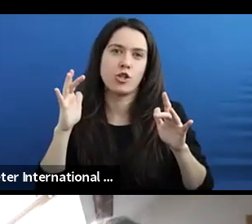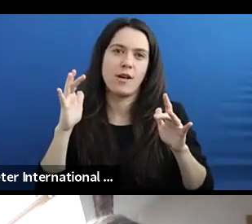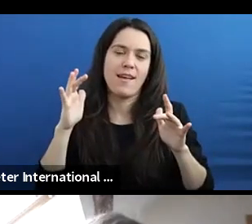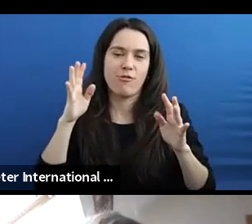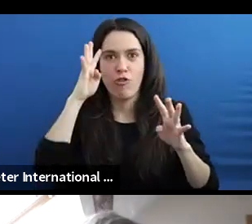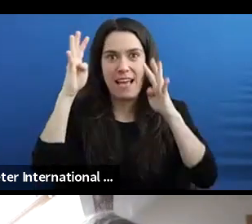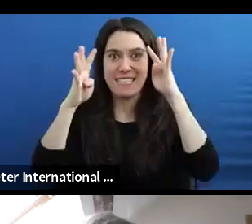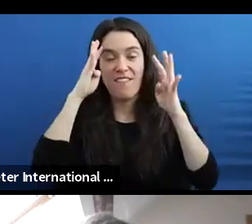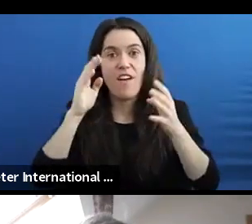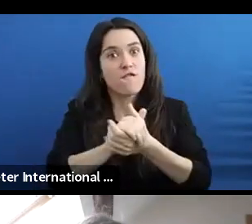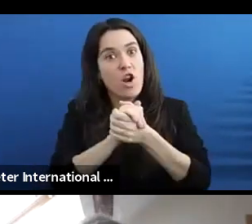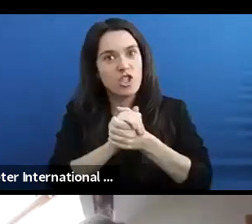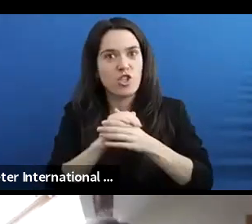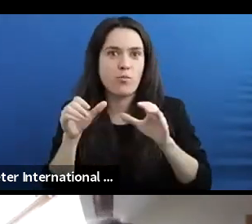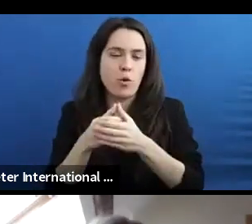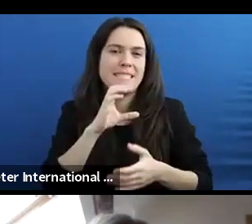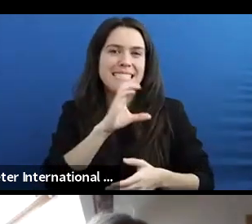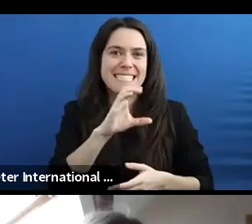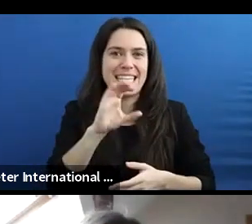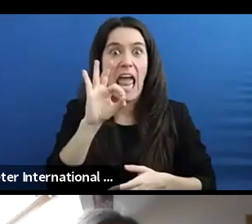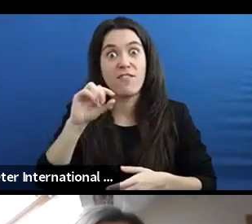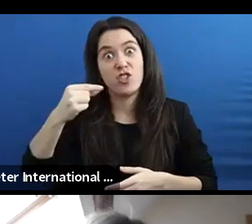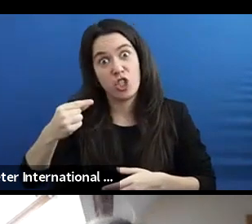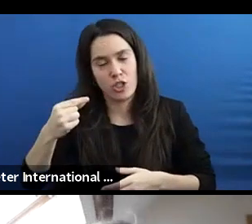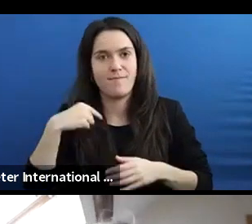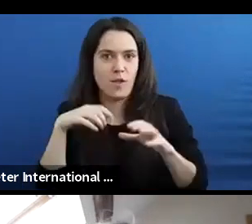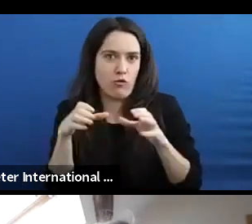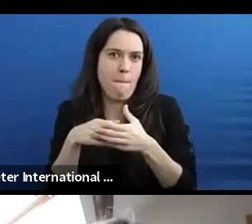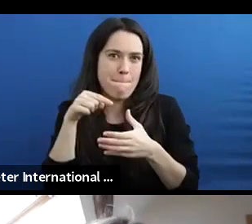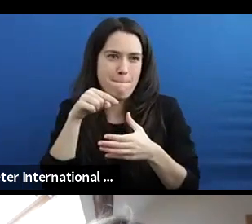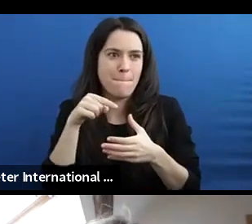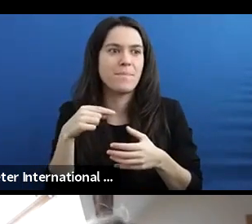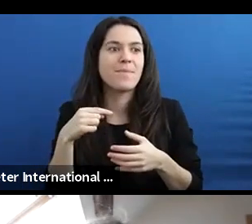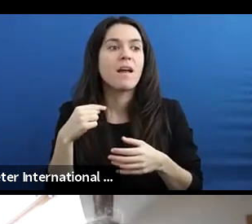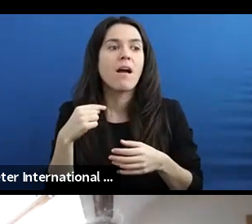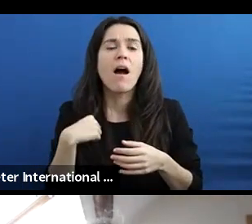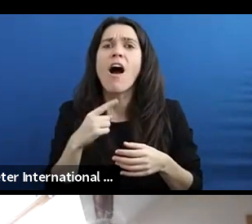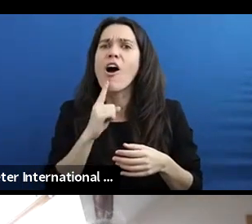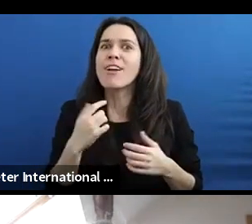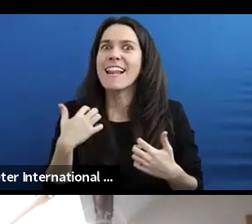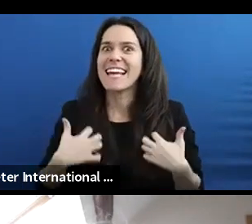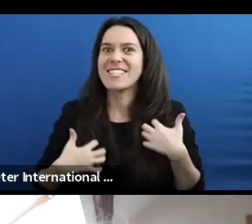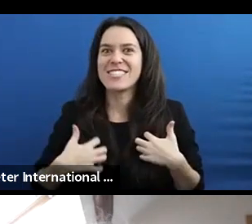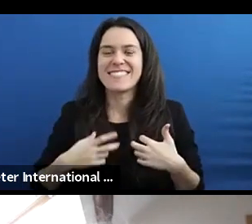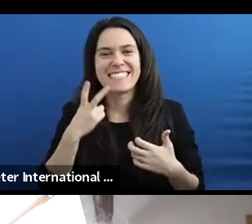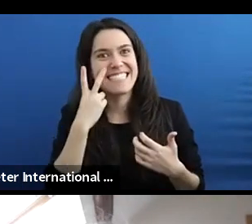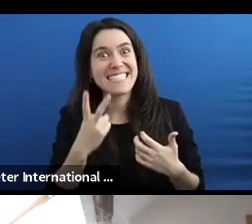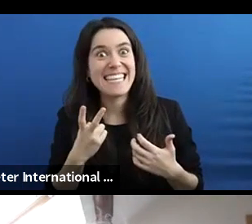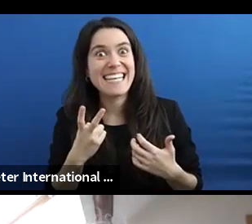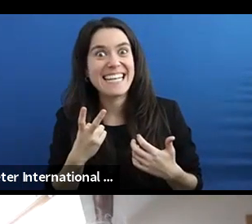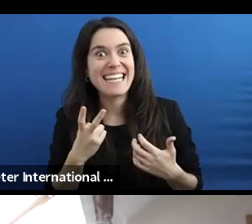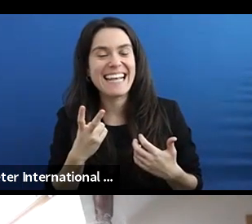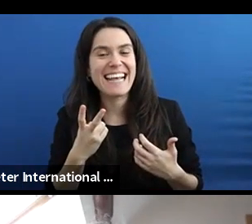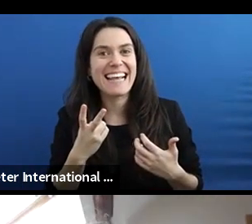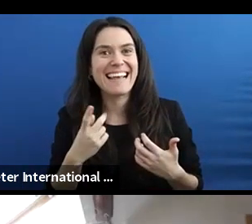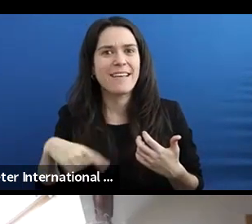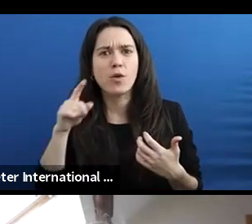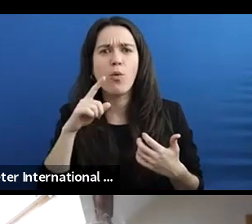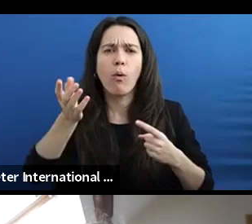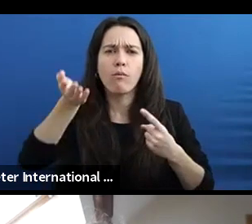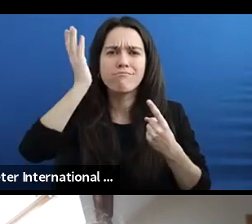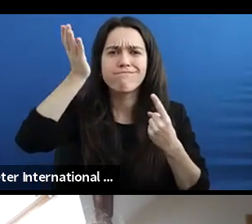obviously. Now for the greening, I was very interested in hearing all these statements